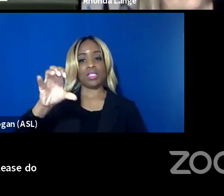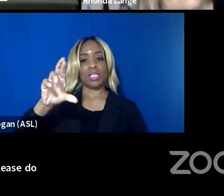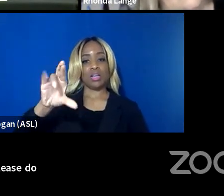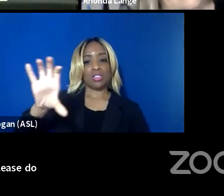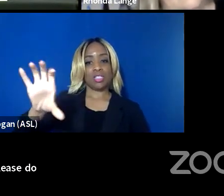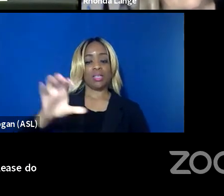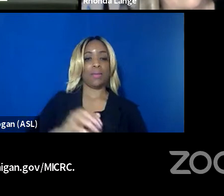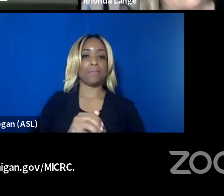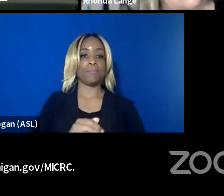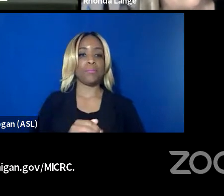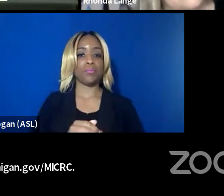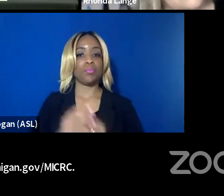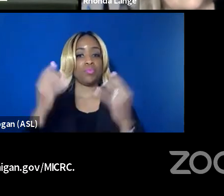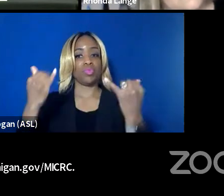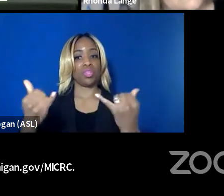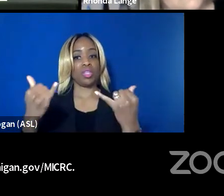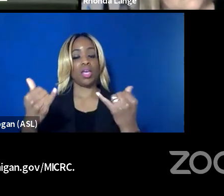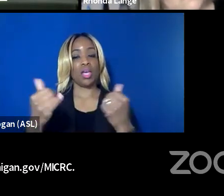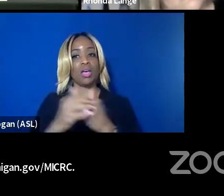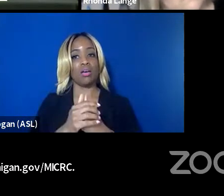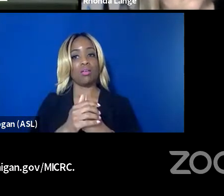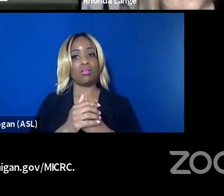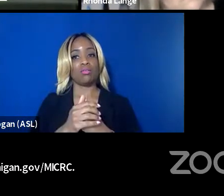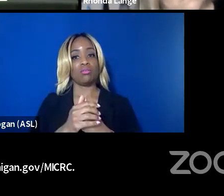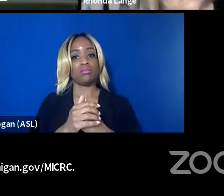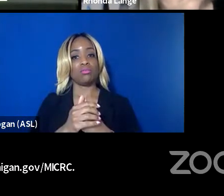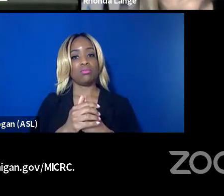www.michigan.gov/MICRC. At this time,